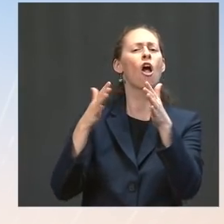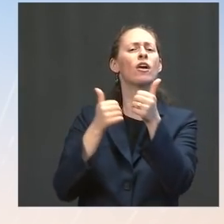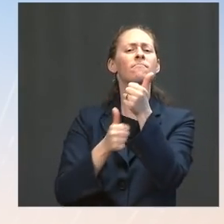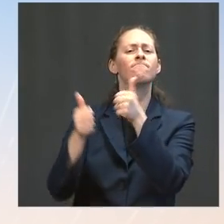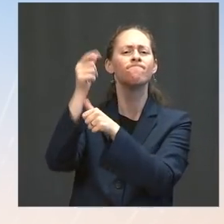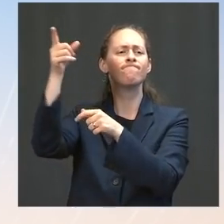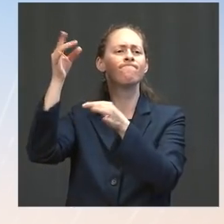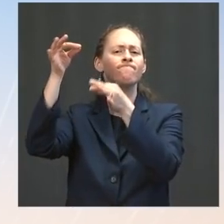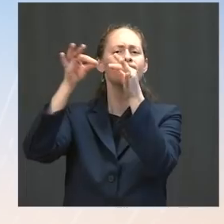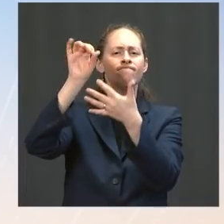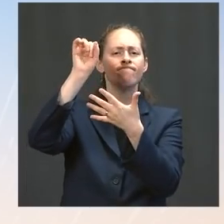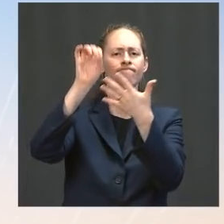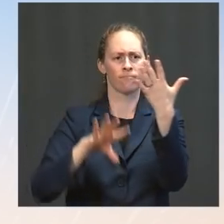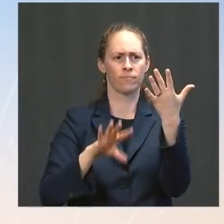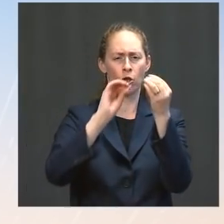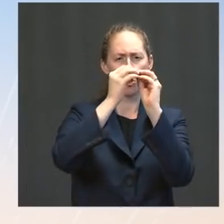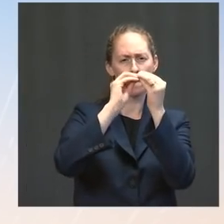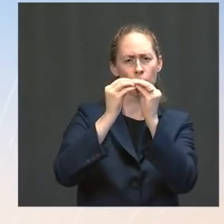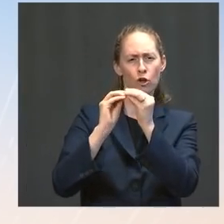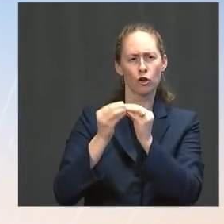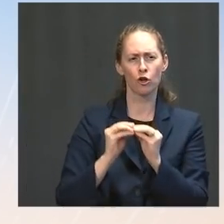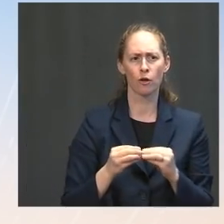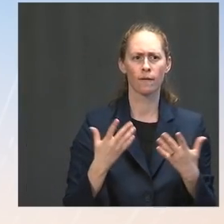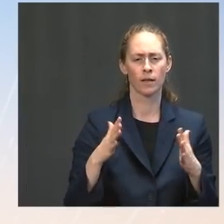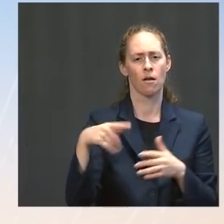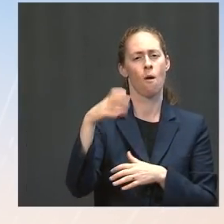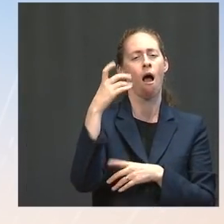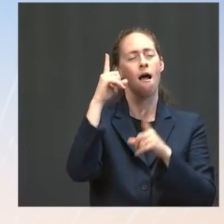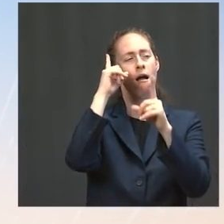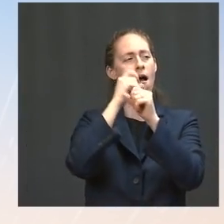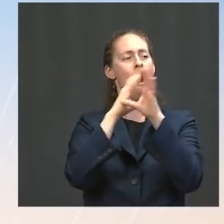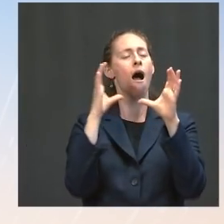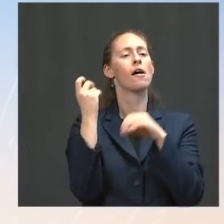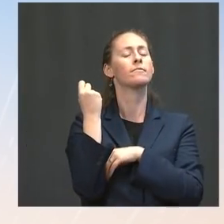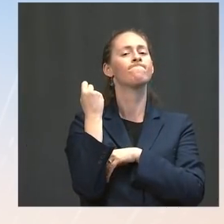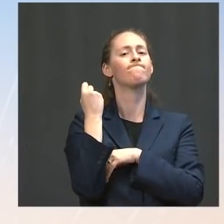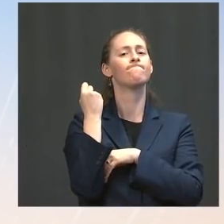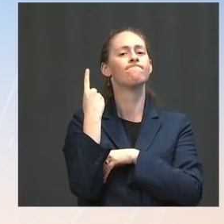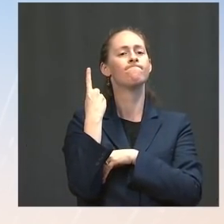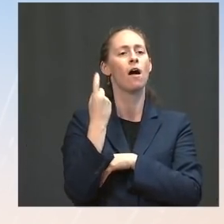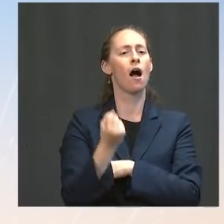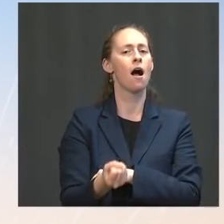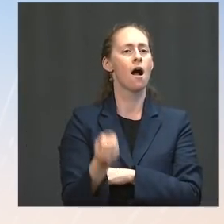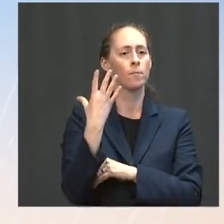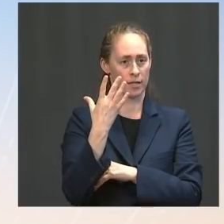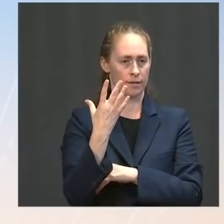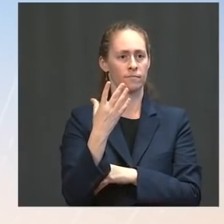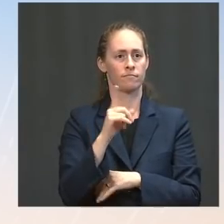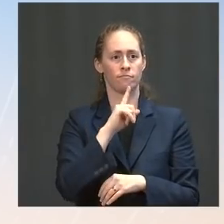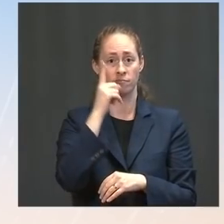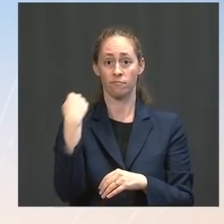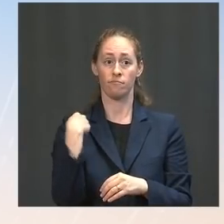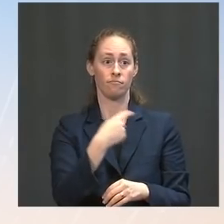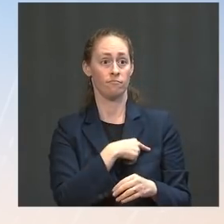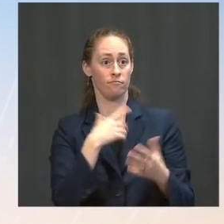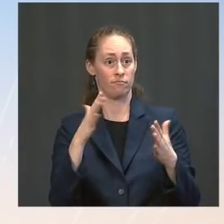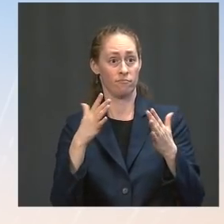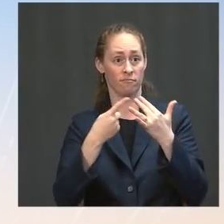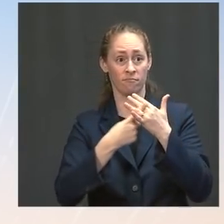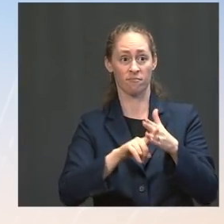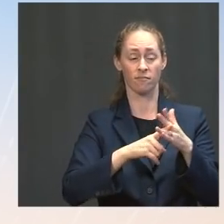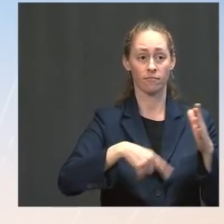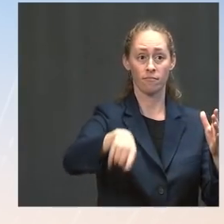planned for speed because of all of the requirements, because what Americans should also be assured of is that there is no one coming